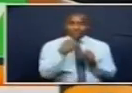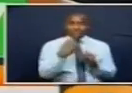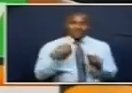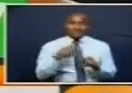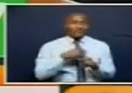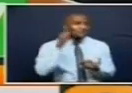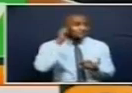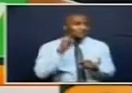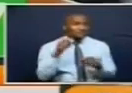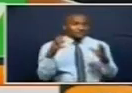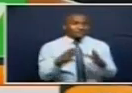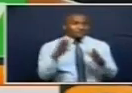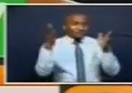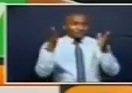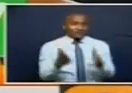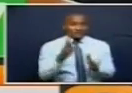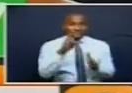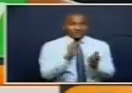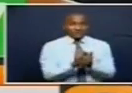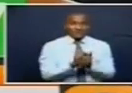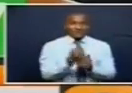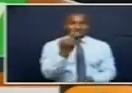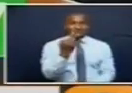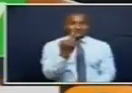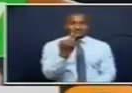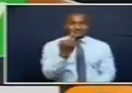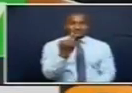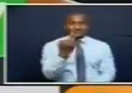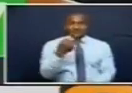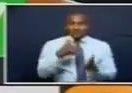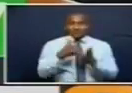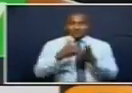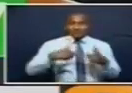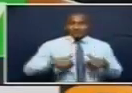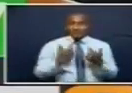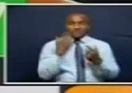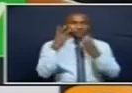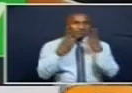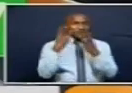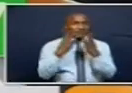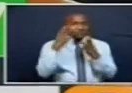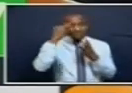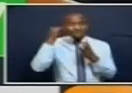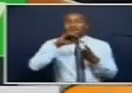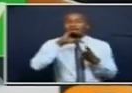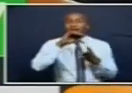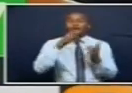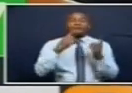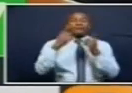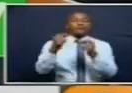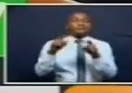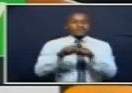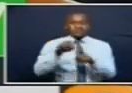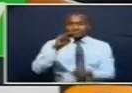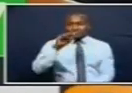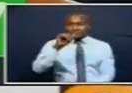Nation in the Rift Valley. Yes. In 2013, including myself, I was worried because Raila Odinga went out just like Manyora is saying